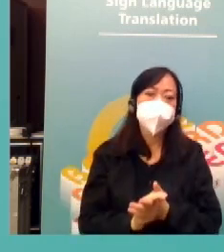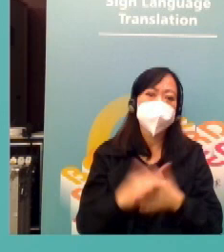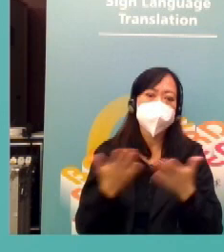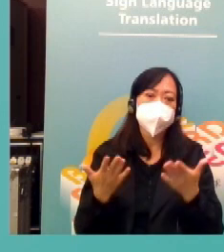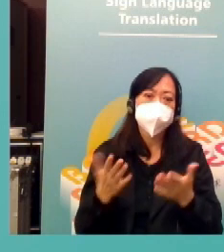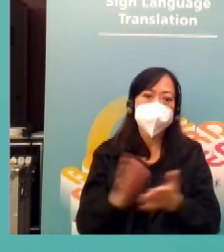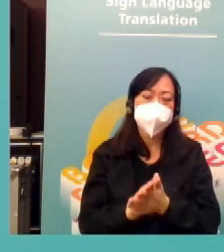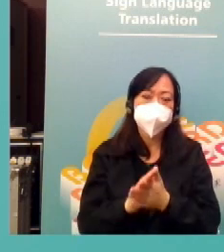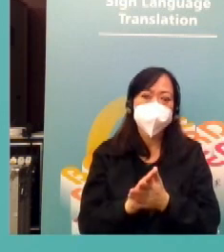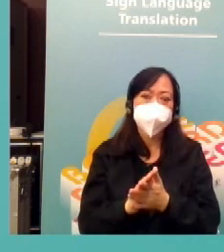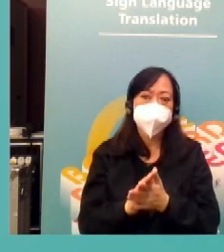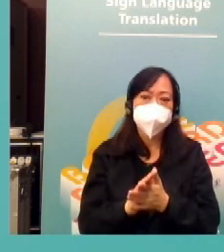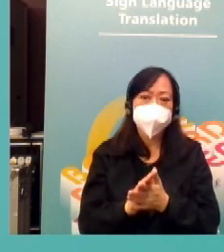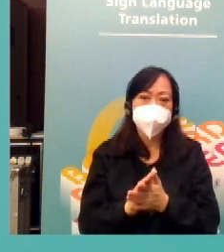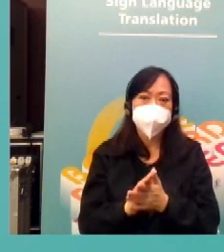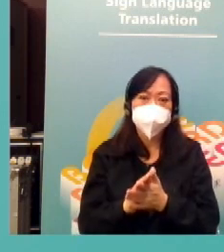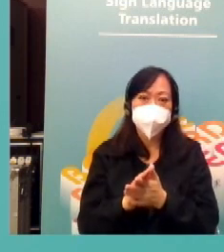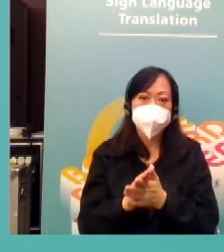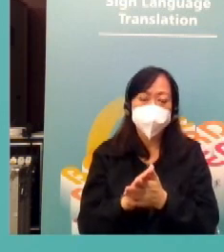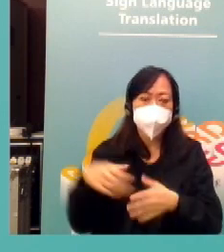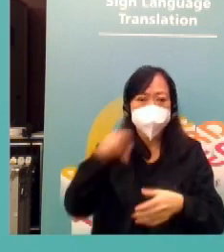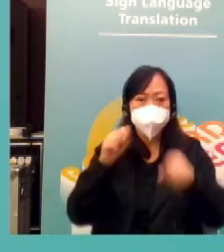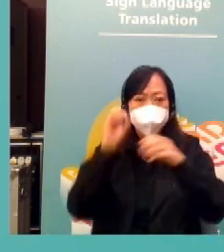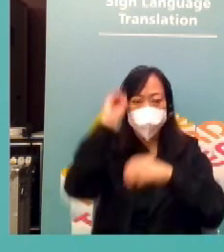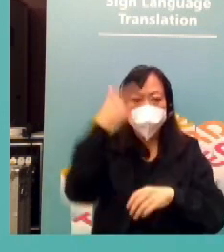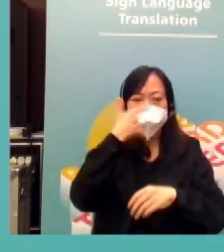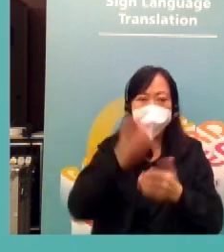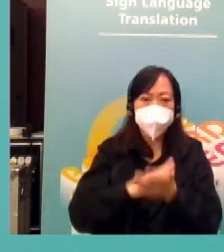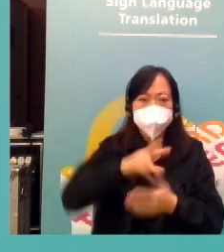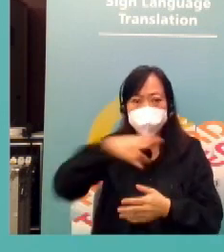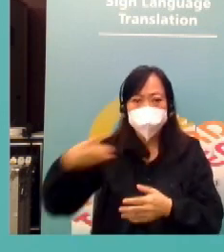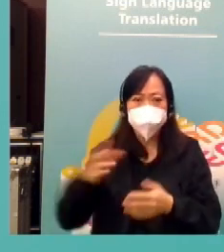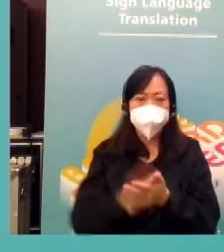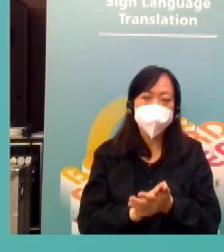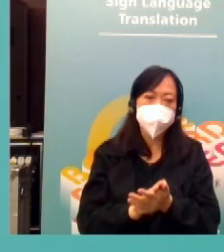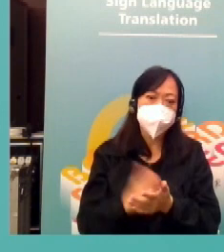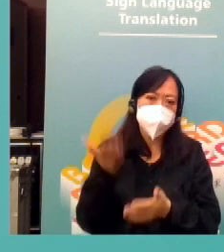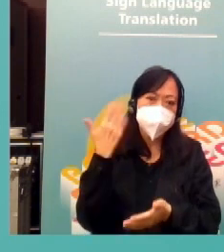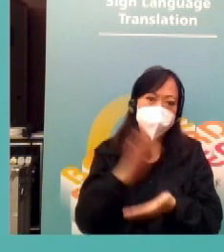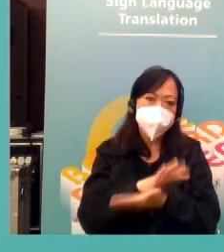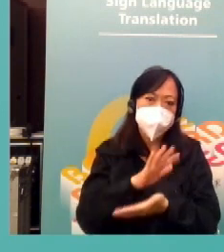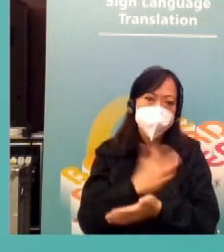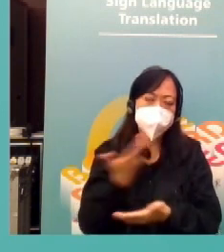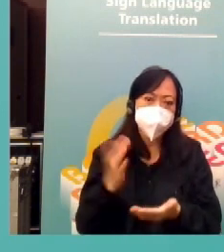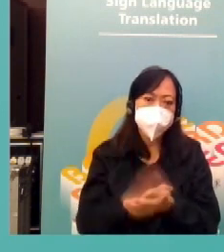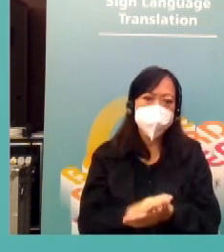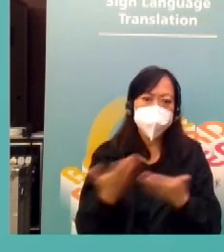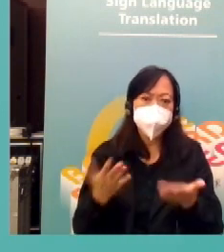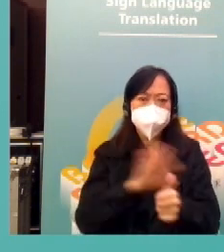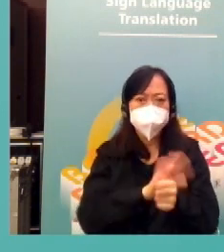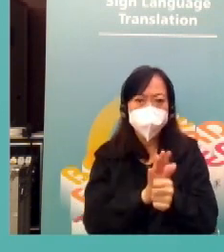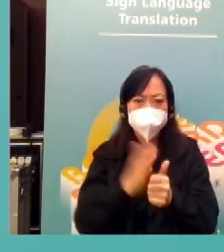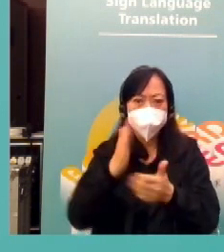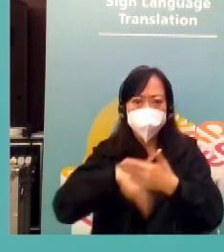digital transformation for the past 2 years, given the pandemic, and how do you see the future? And to what extent that may